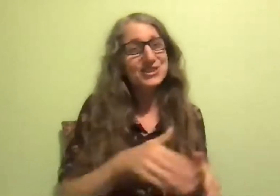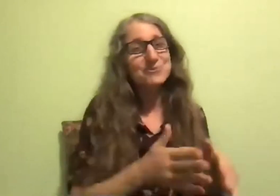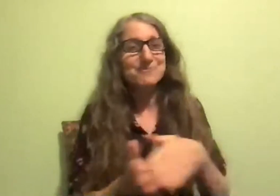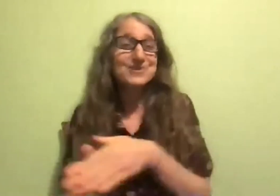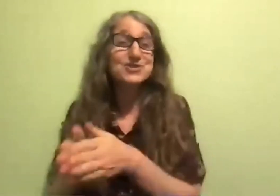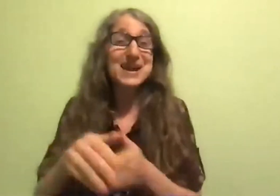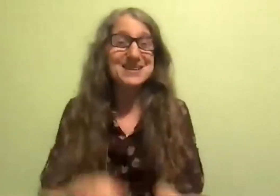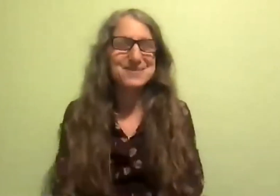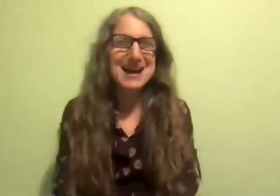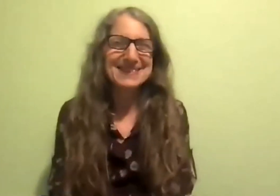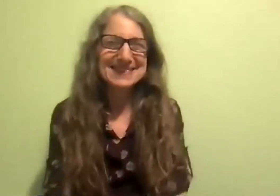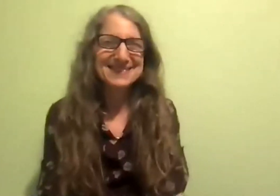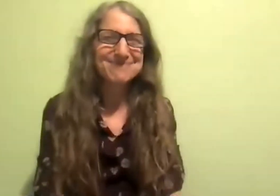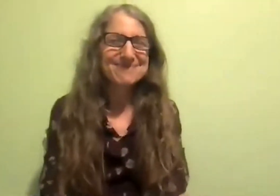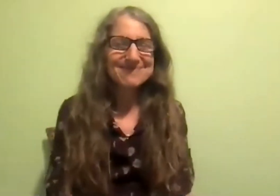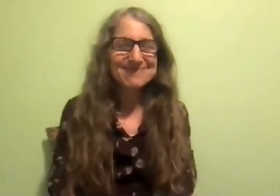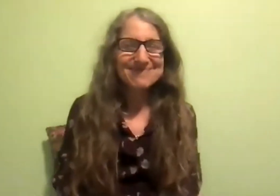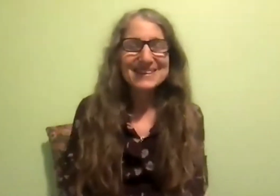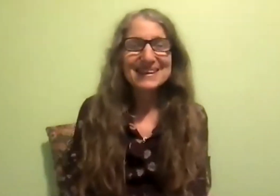little straying of the path.